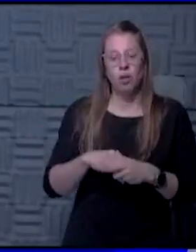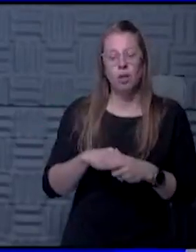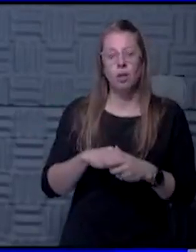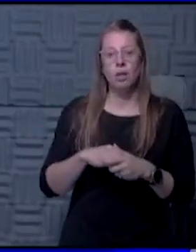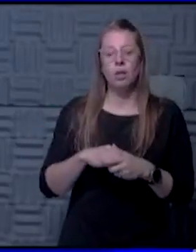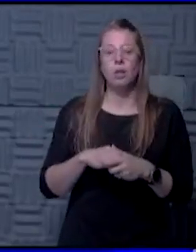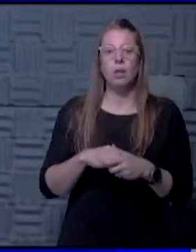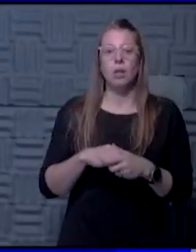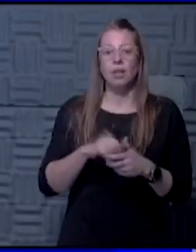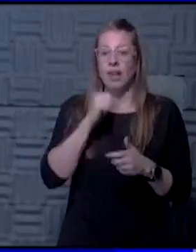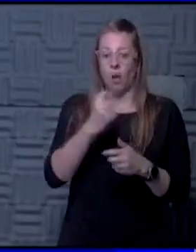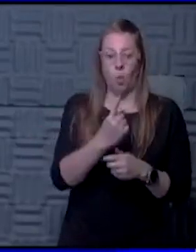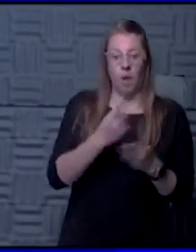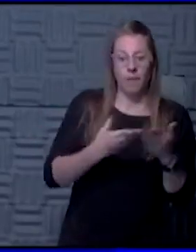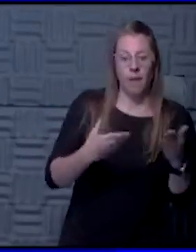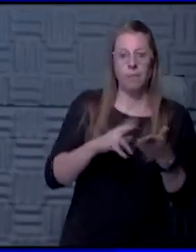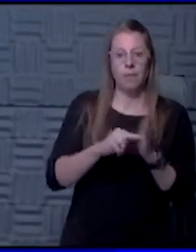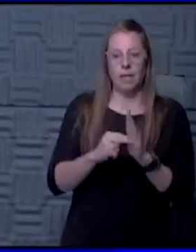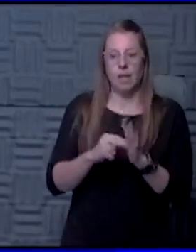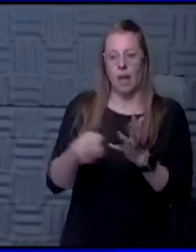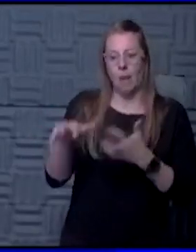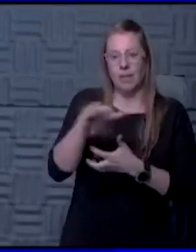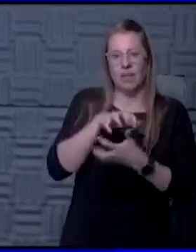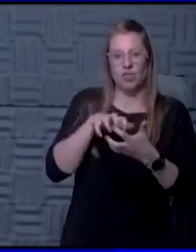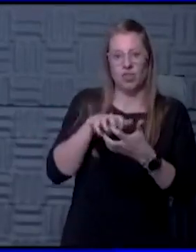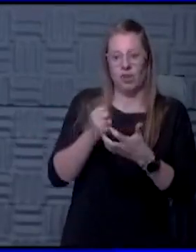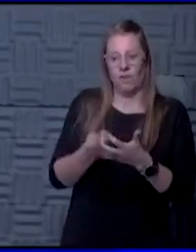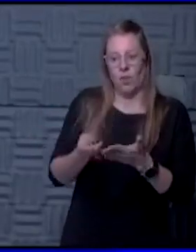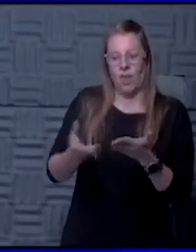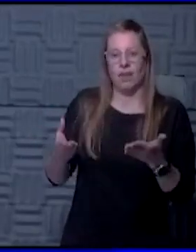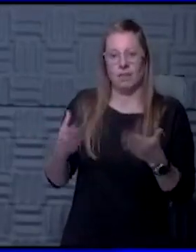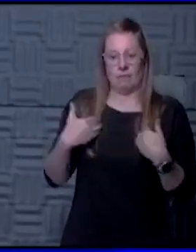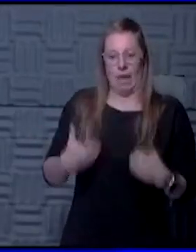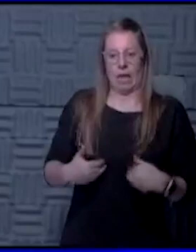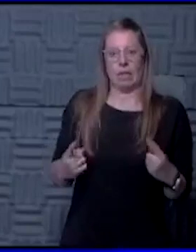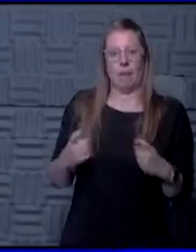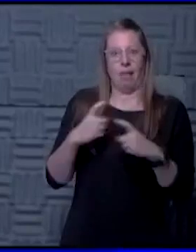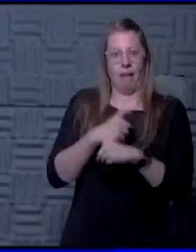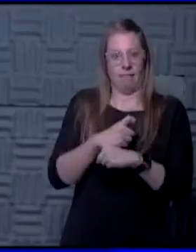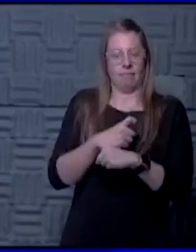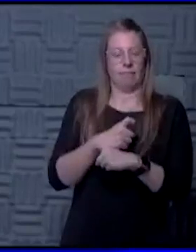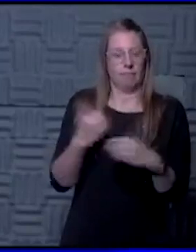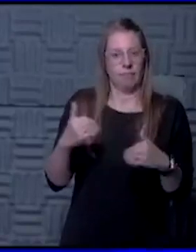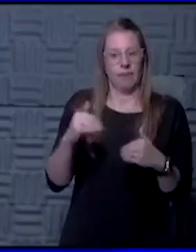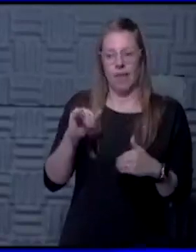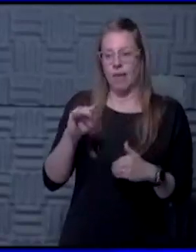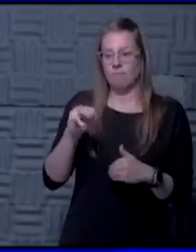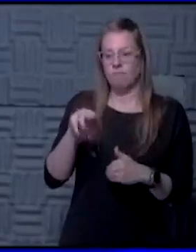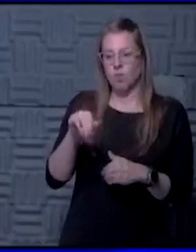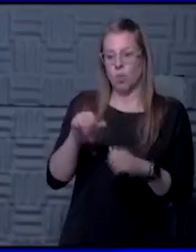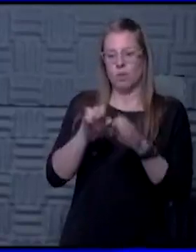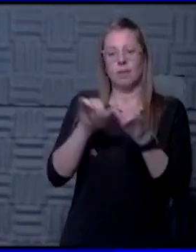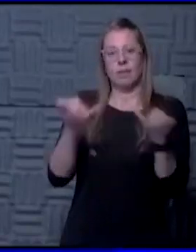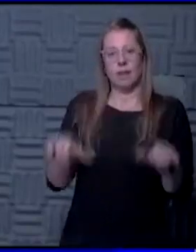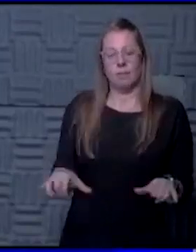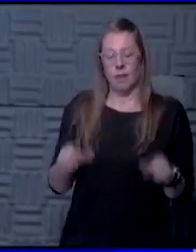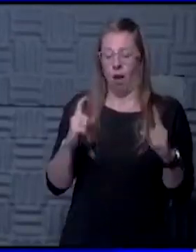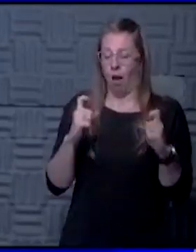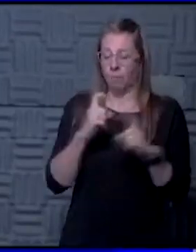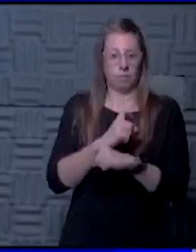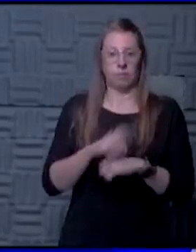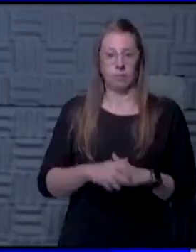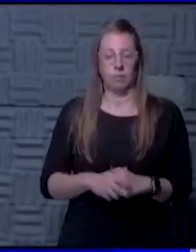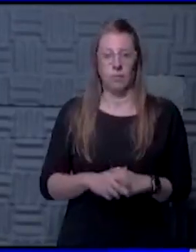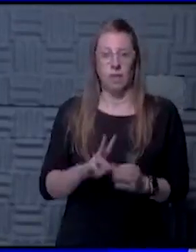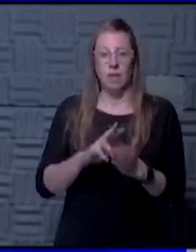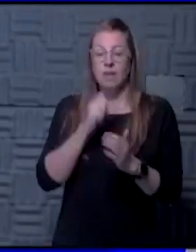thing, it's a combination of things. That's what the human body is. It's such a complex organism. The immune system is so complex. It's not